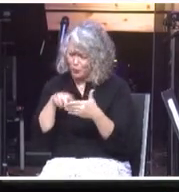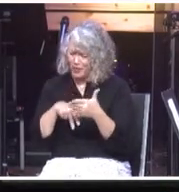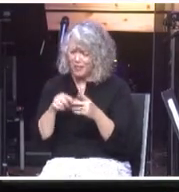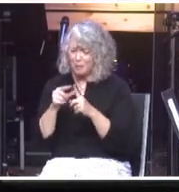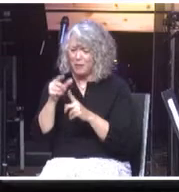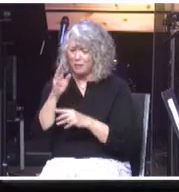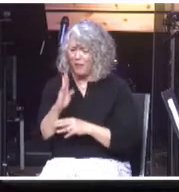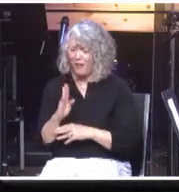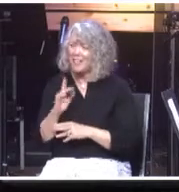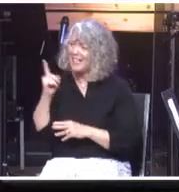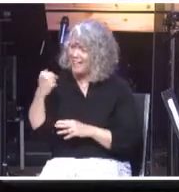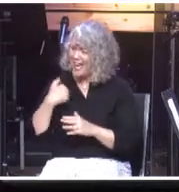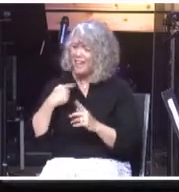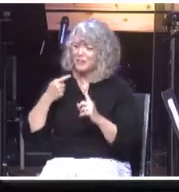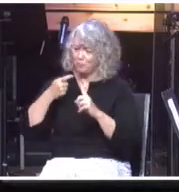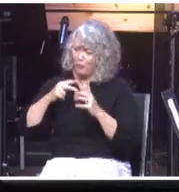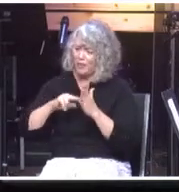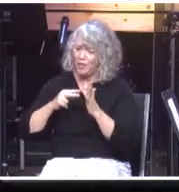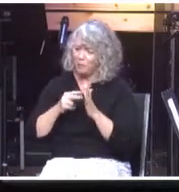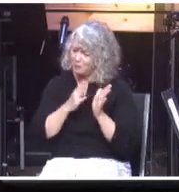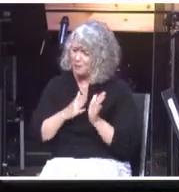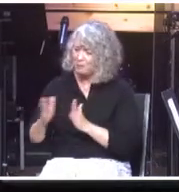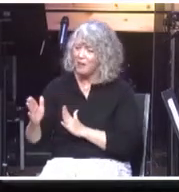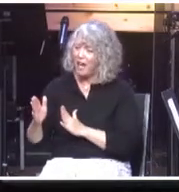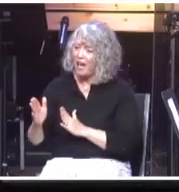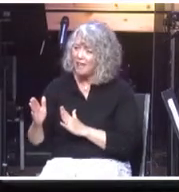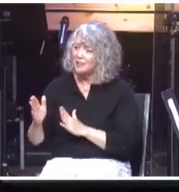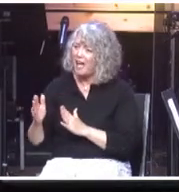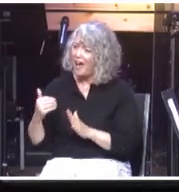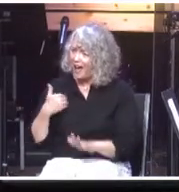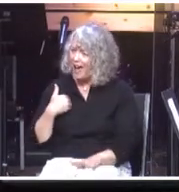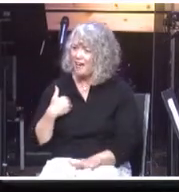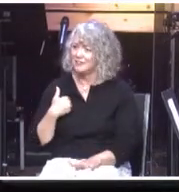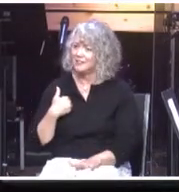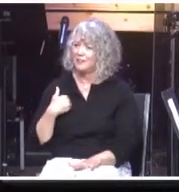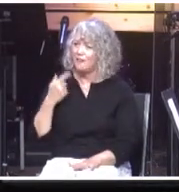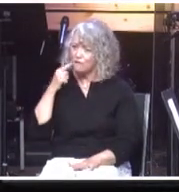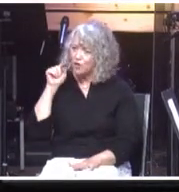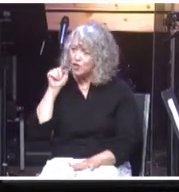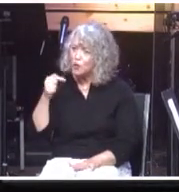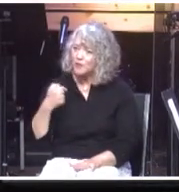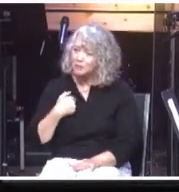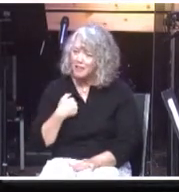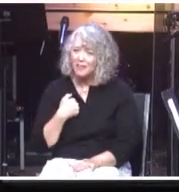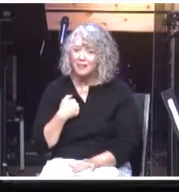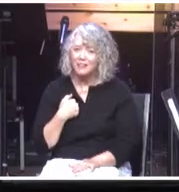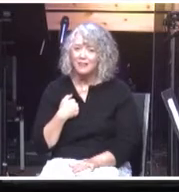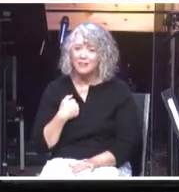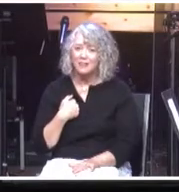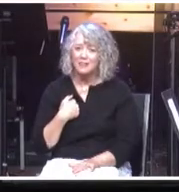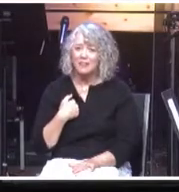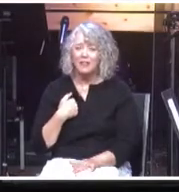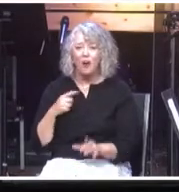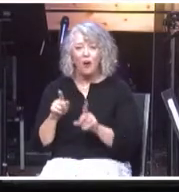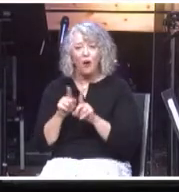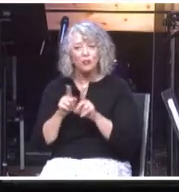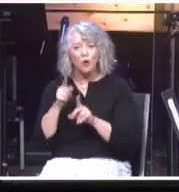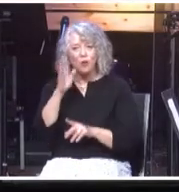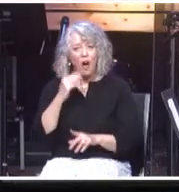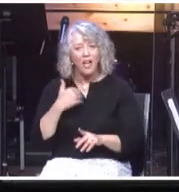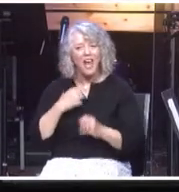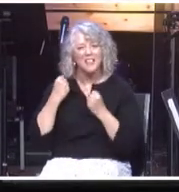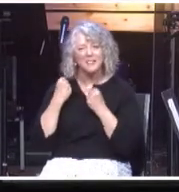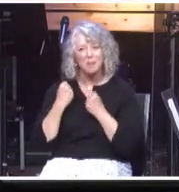does have a purpose and a plan for you and me, and we also know that He has